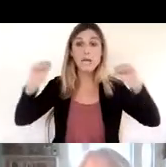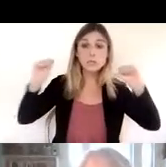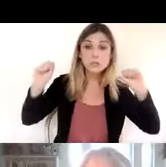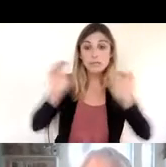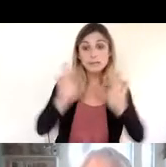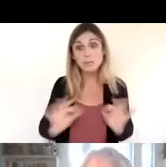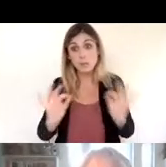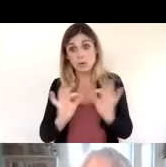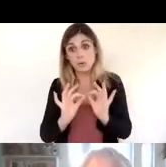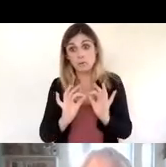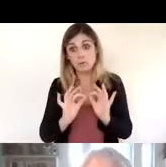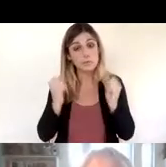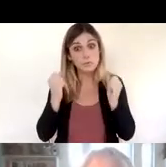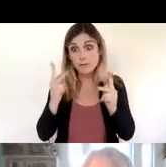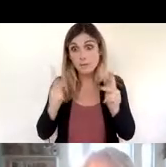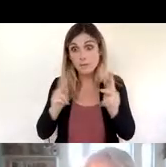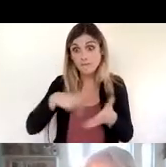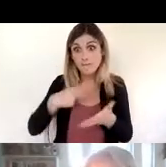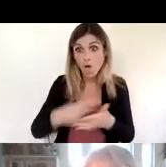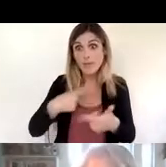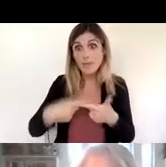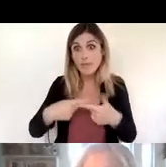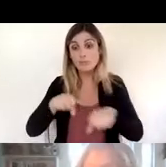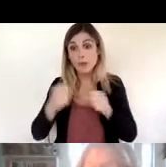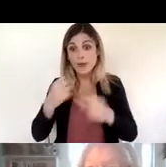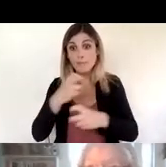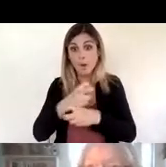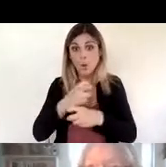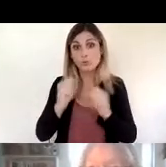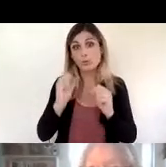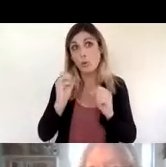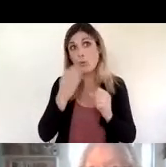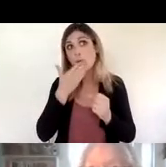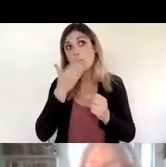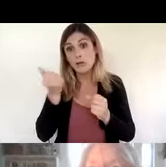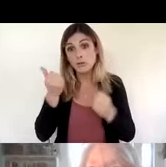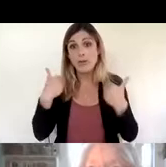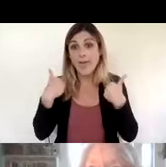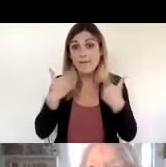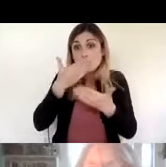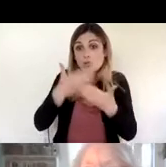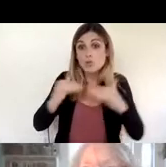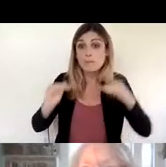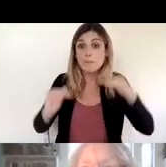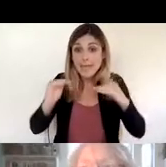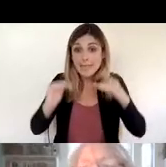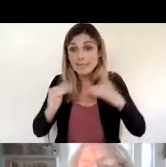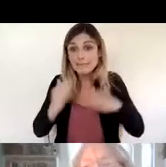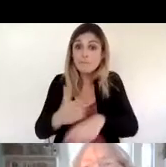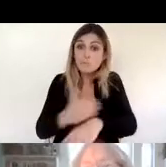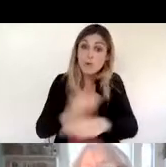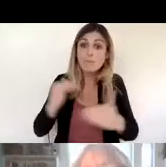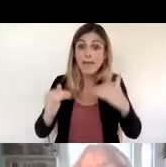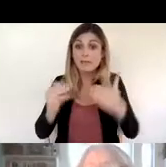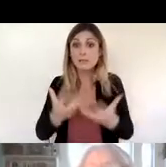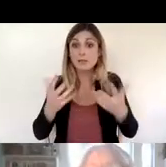reason why people break bones. So you want to maintain or improve your balance as much as possible.